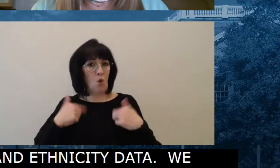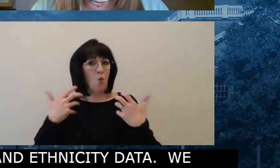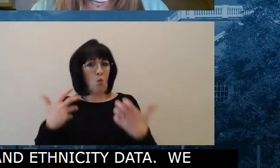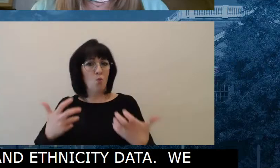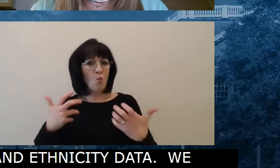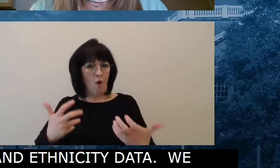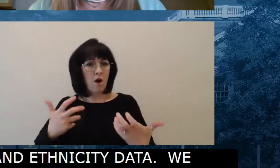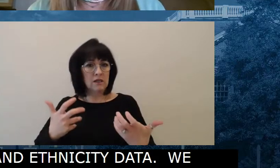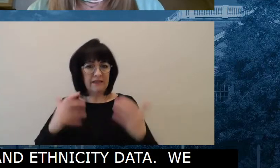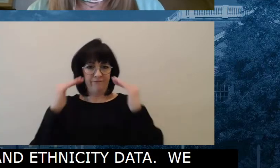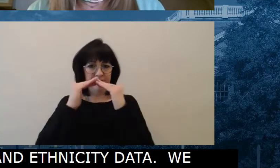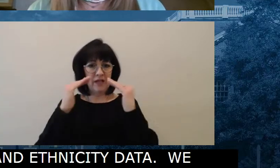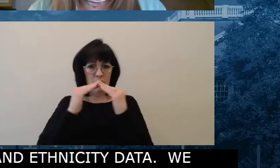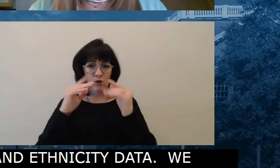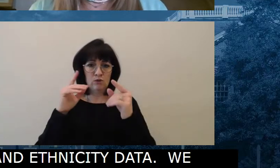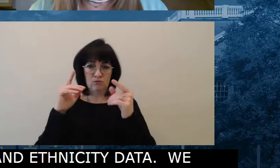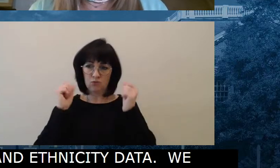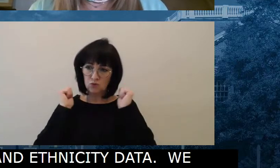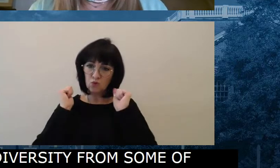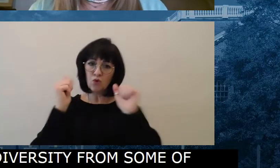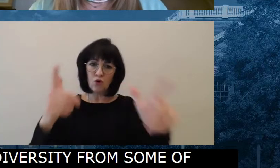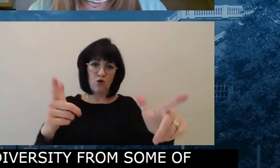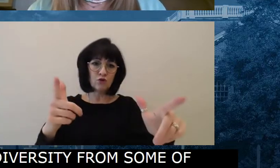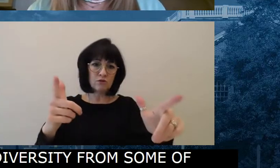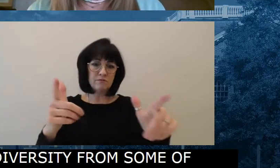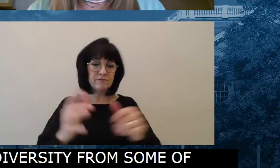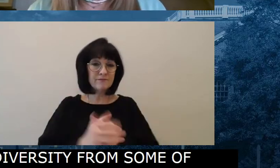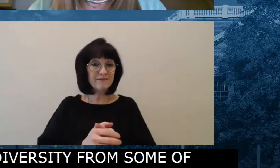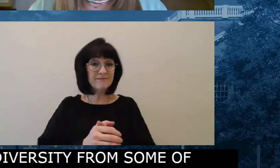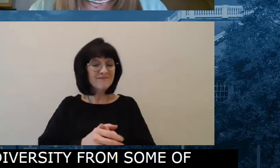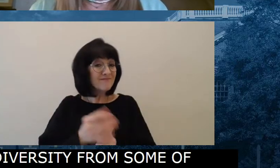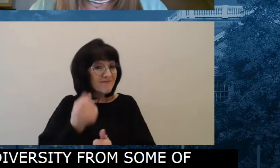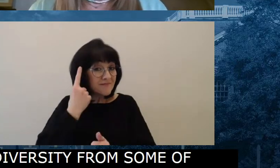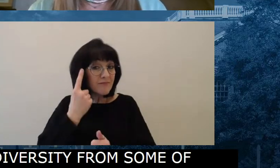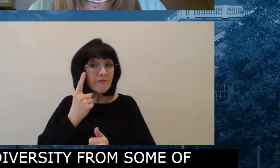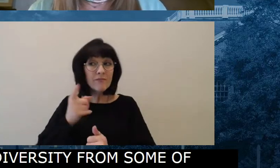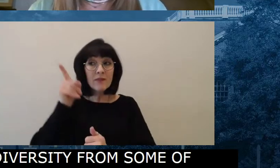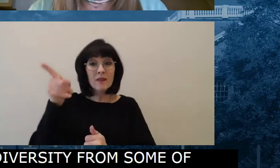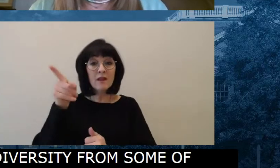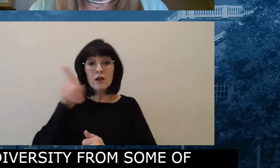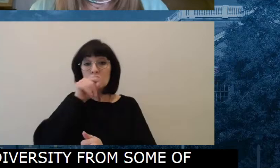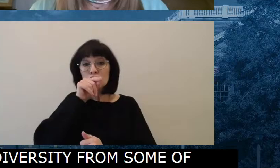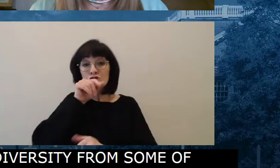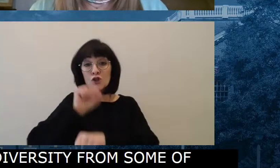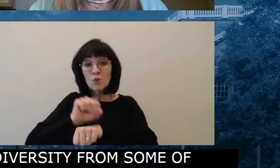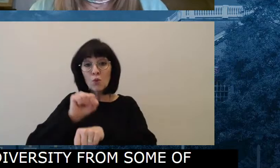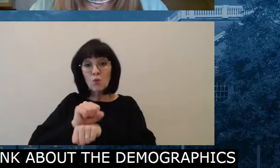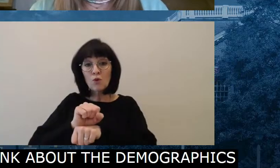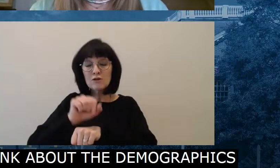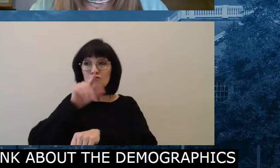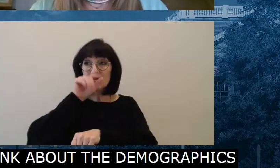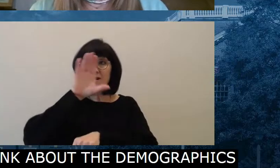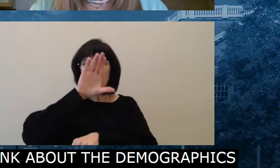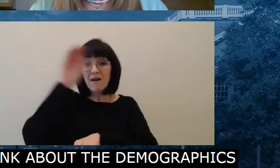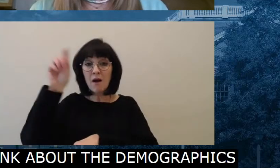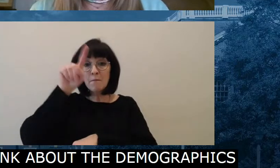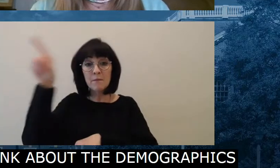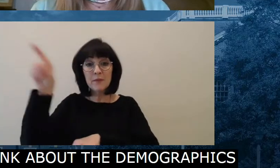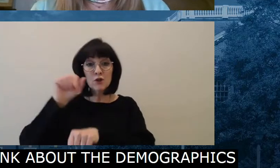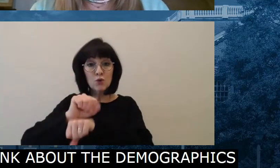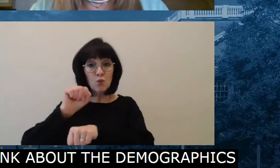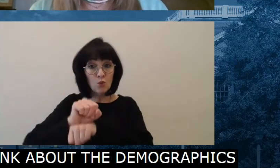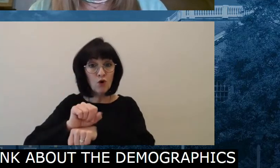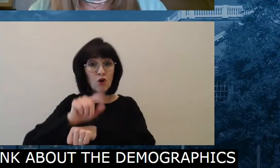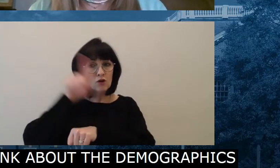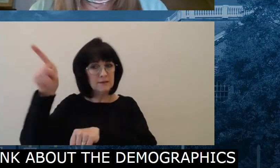demographics of the workers in our poultry plants, we expect to get some greater diversity there. We